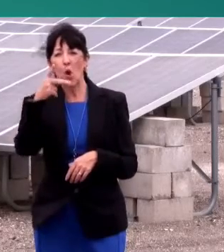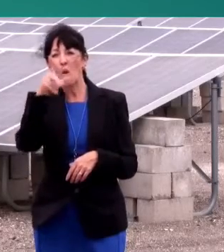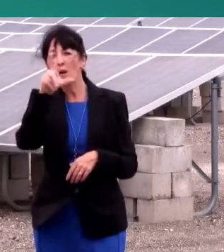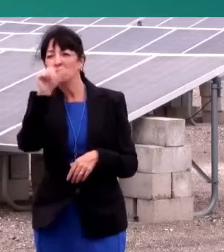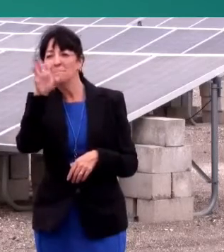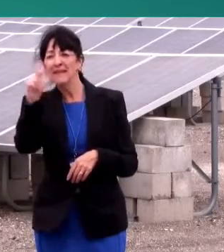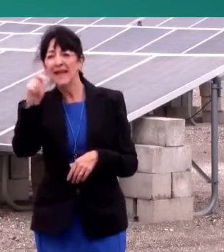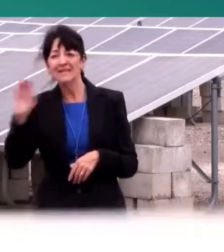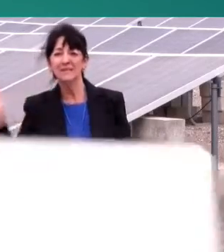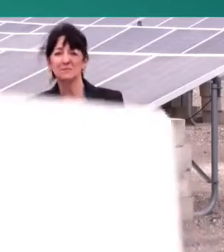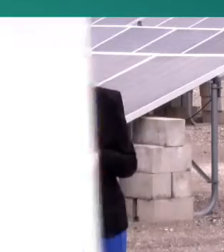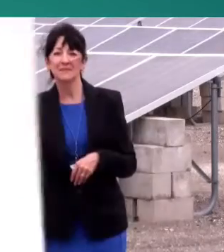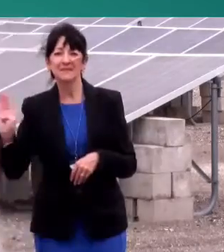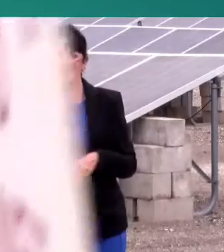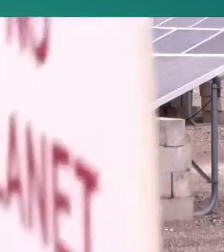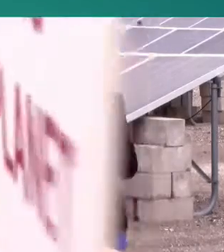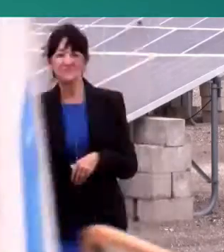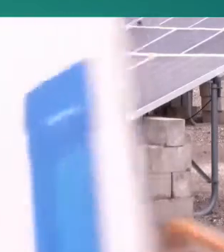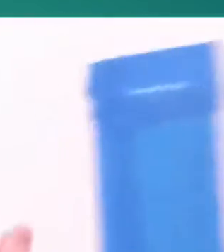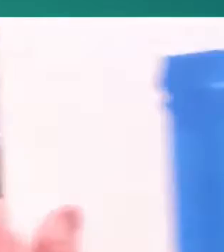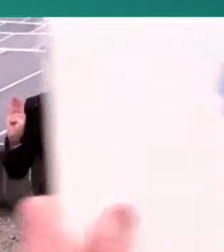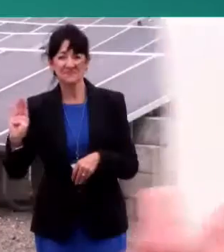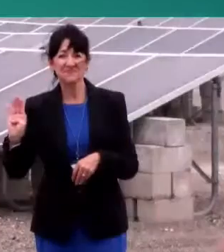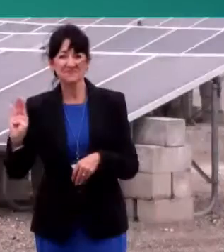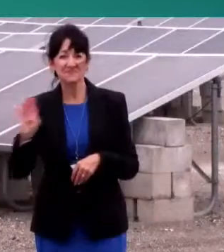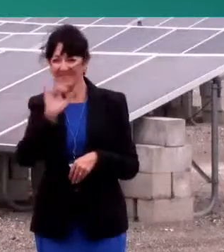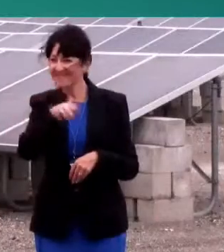is absolutely right.